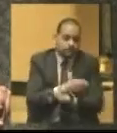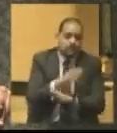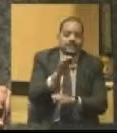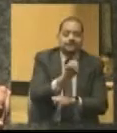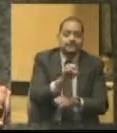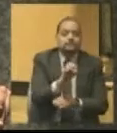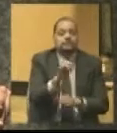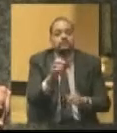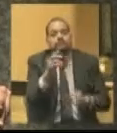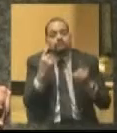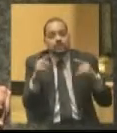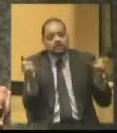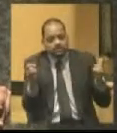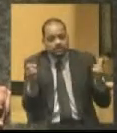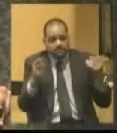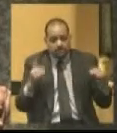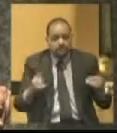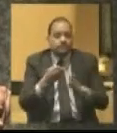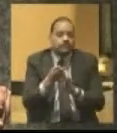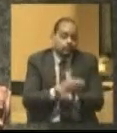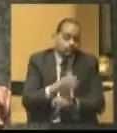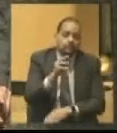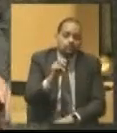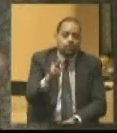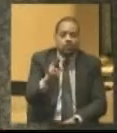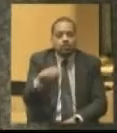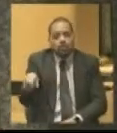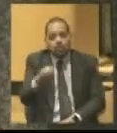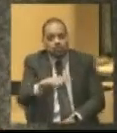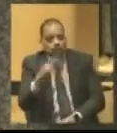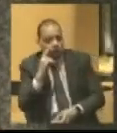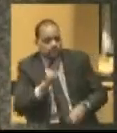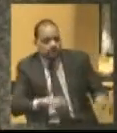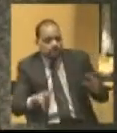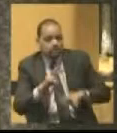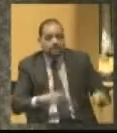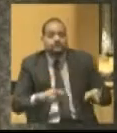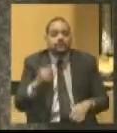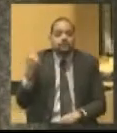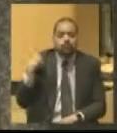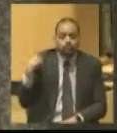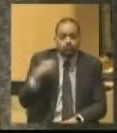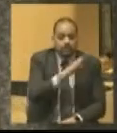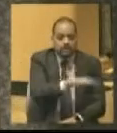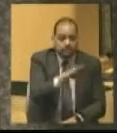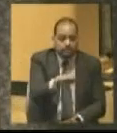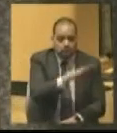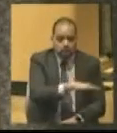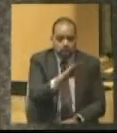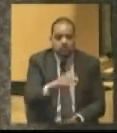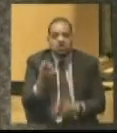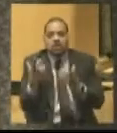Fortress Monroe and take a closer look at precisely what Lincoln's cabinet authorized General Benjamin Butler to do back in May